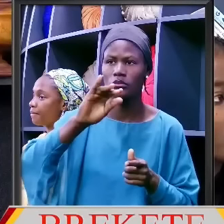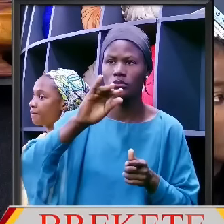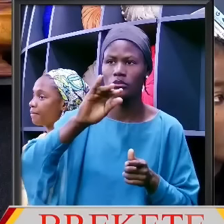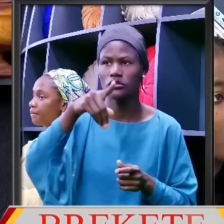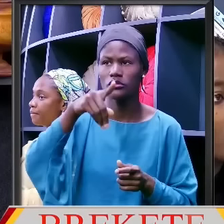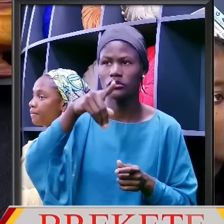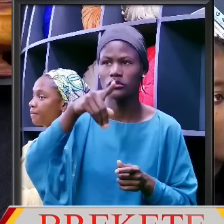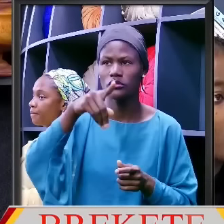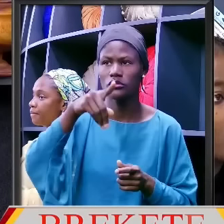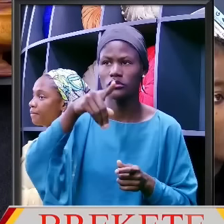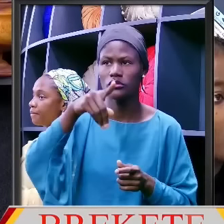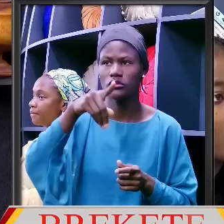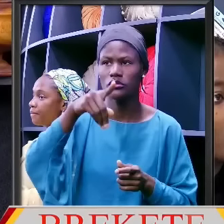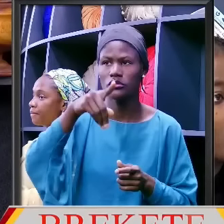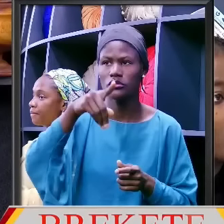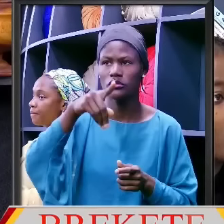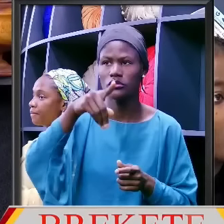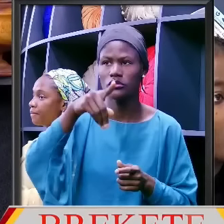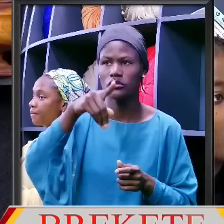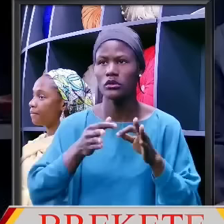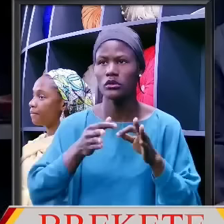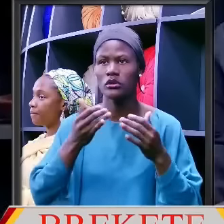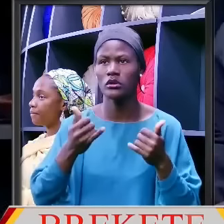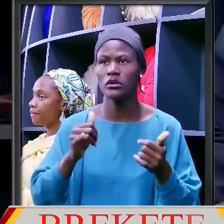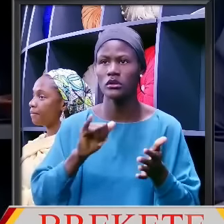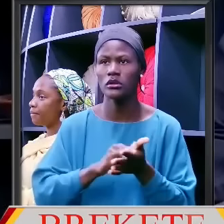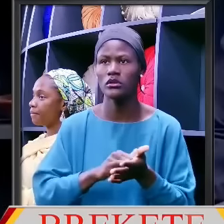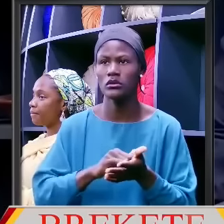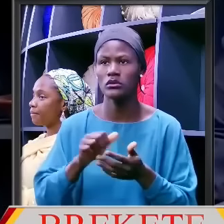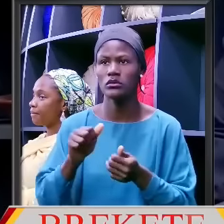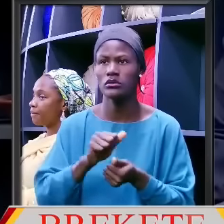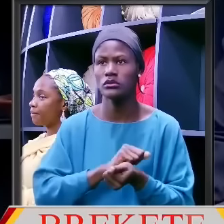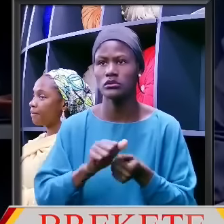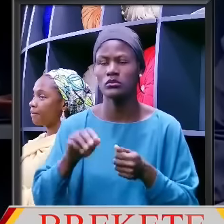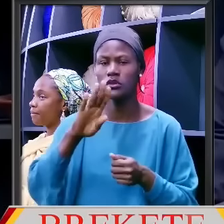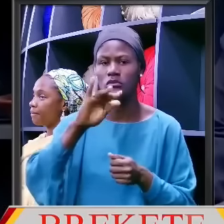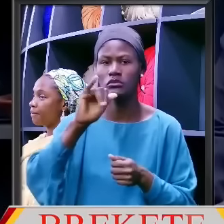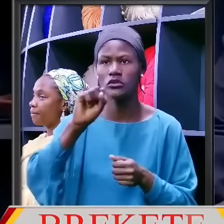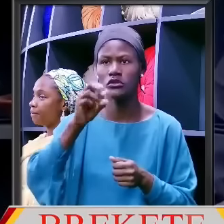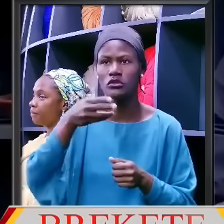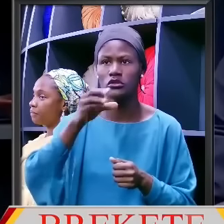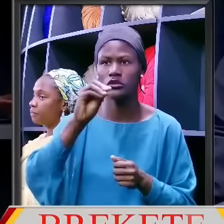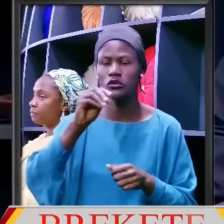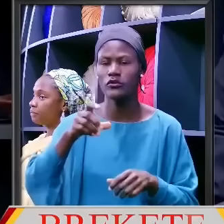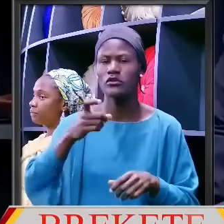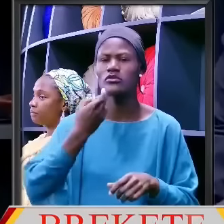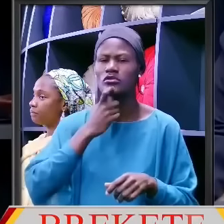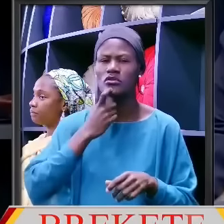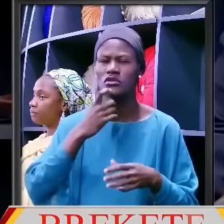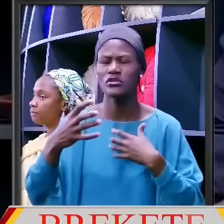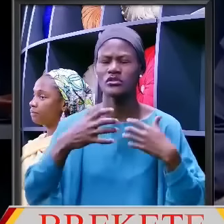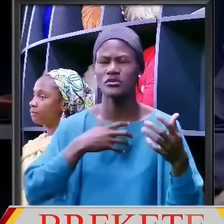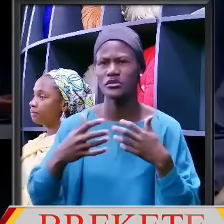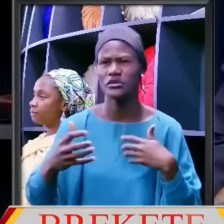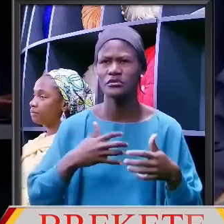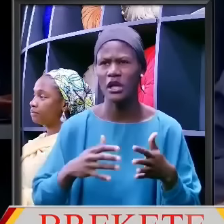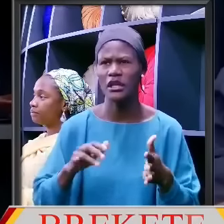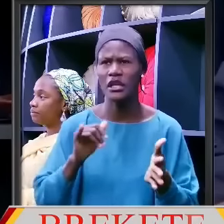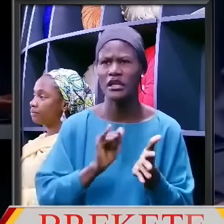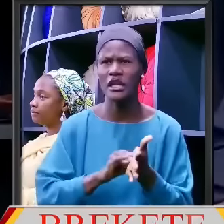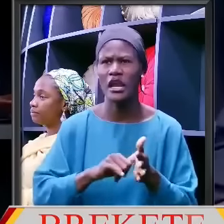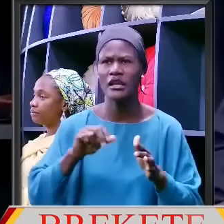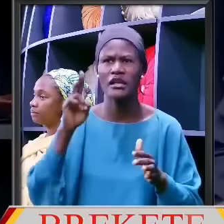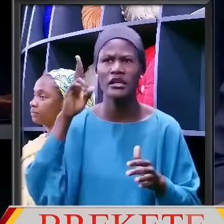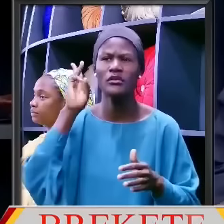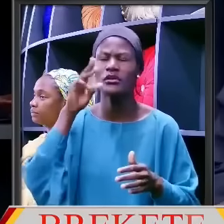I don't know whether, because this one where the one spoil bishop name talk say for serious matter, we, you so know bishop no go